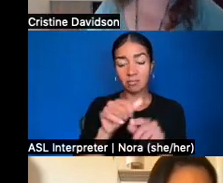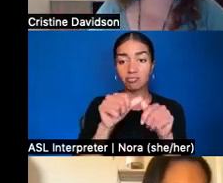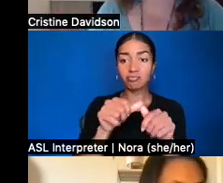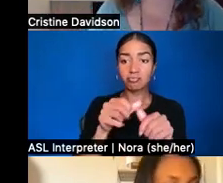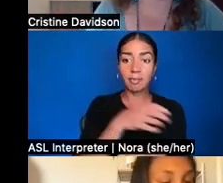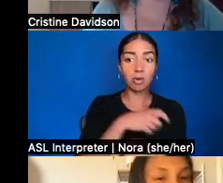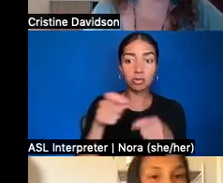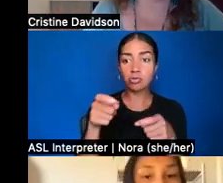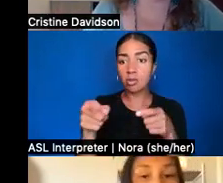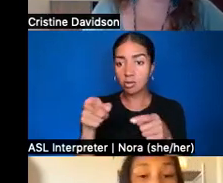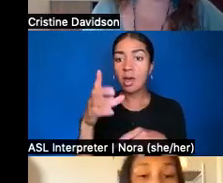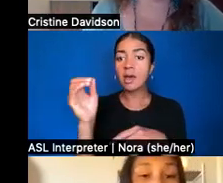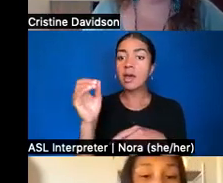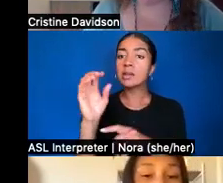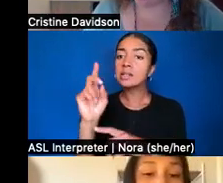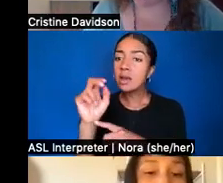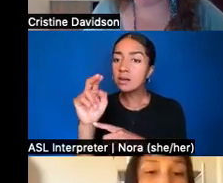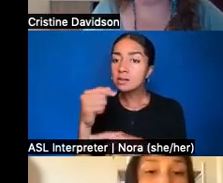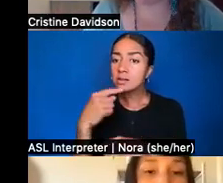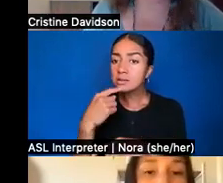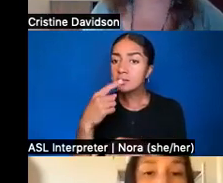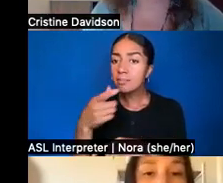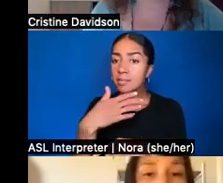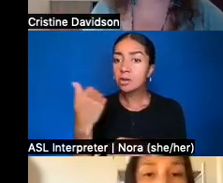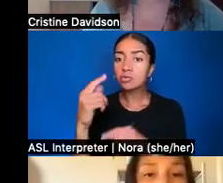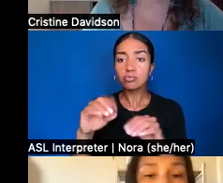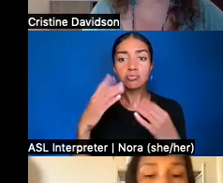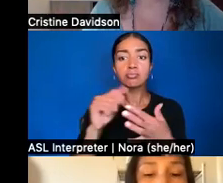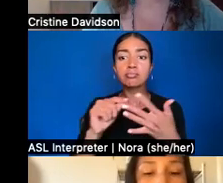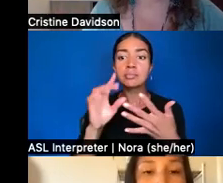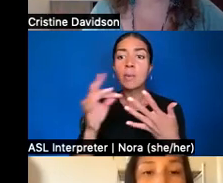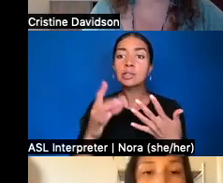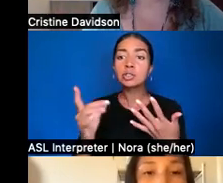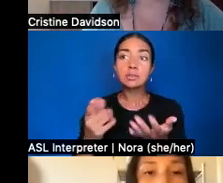know, if you're coming out of violence, you probably had people